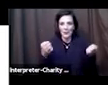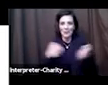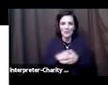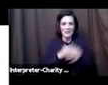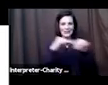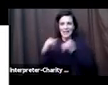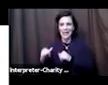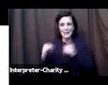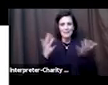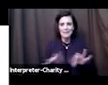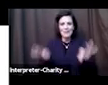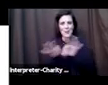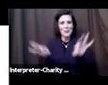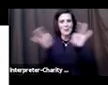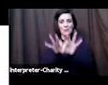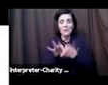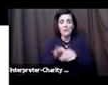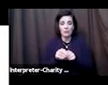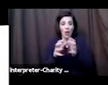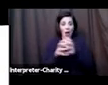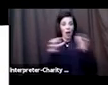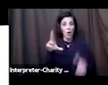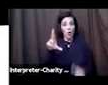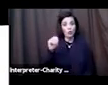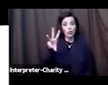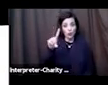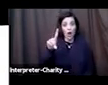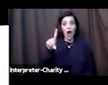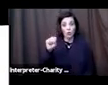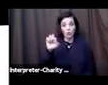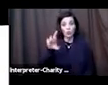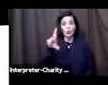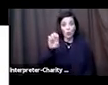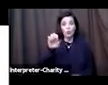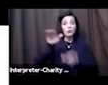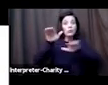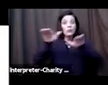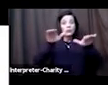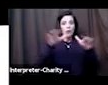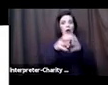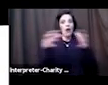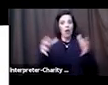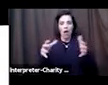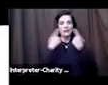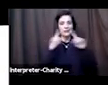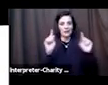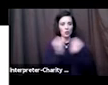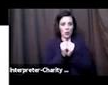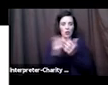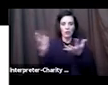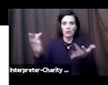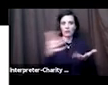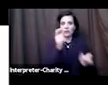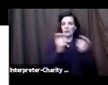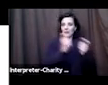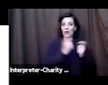of success getting things funded through crowdfunding, crowdsourcing, where, you know, you say